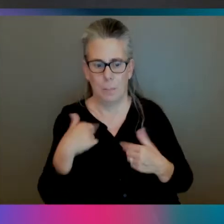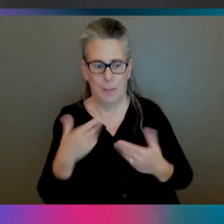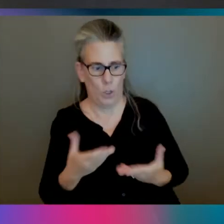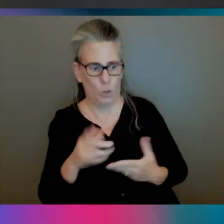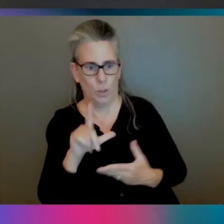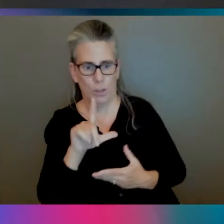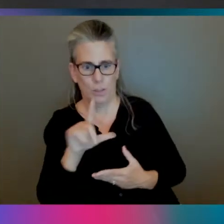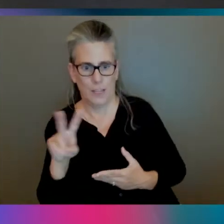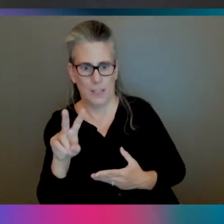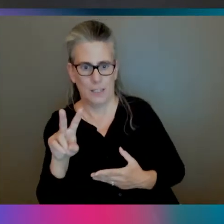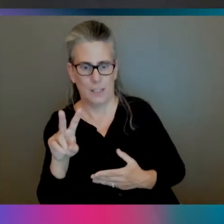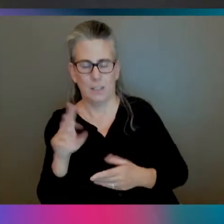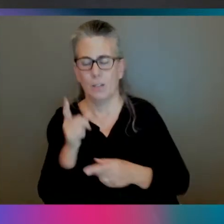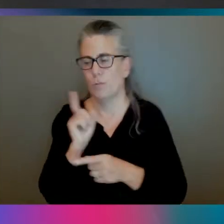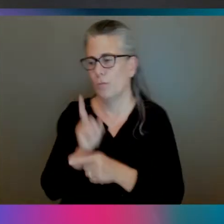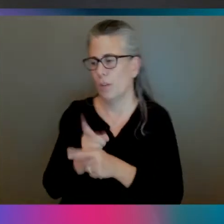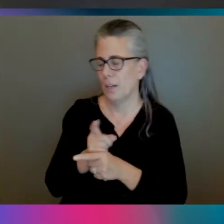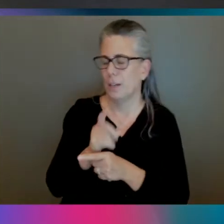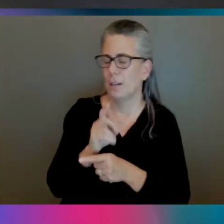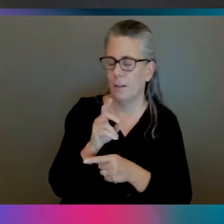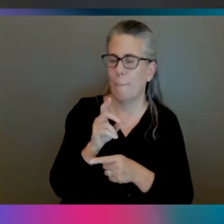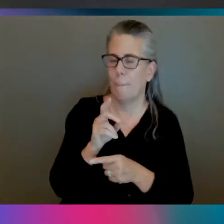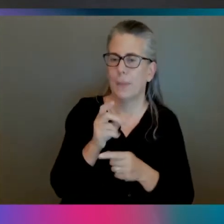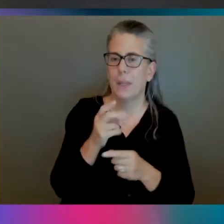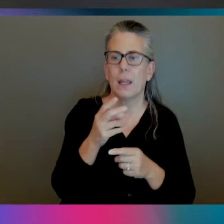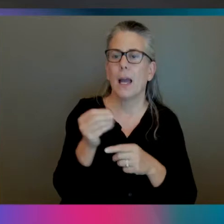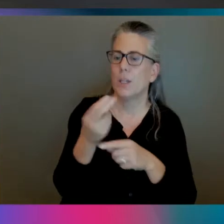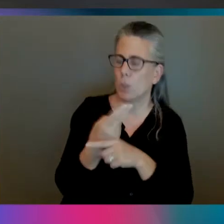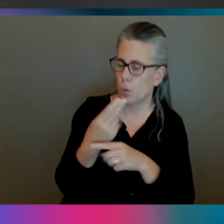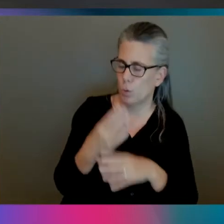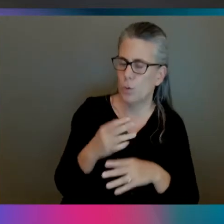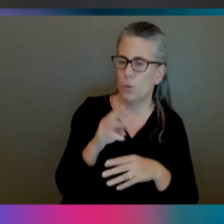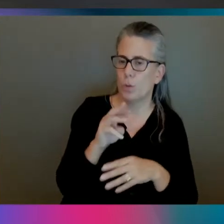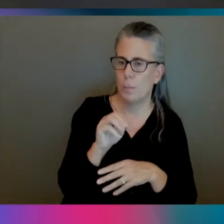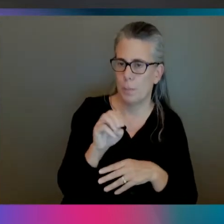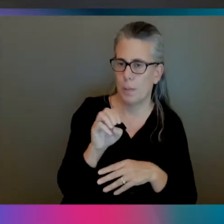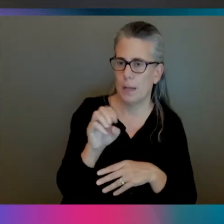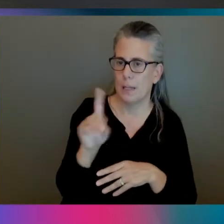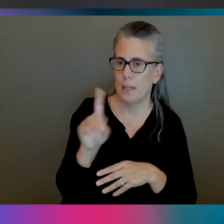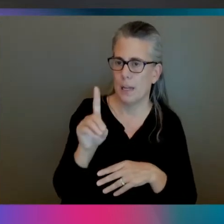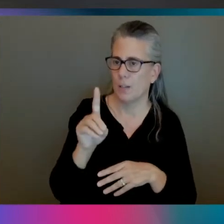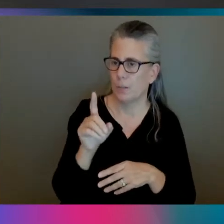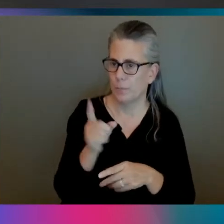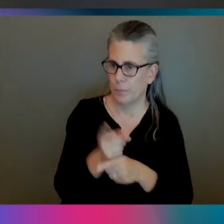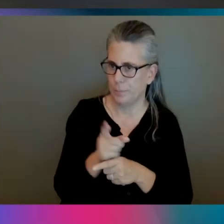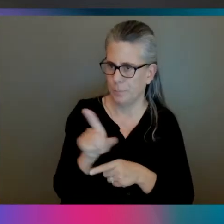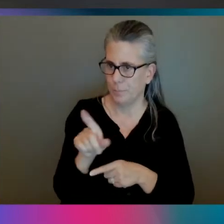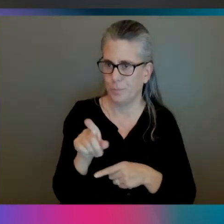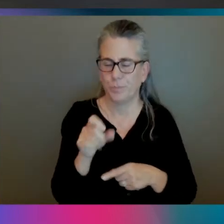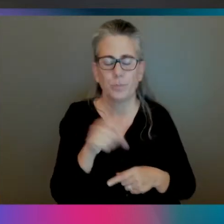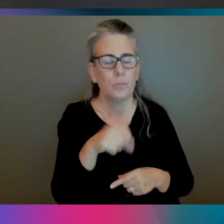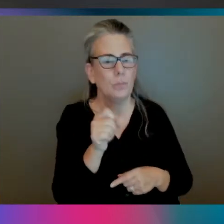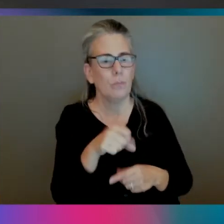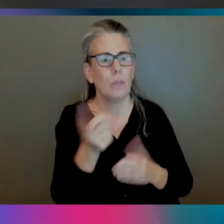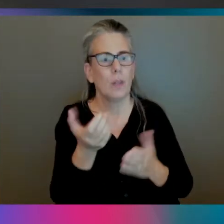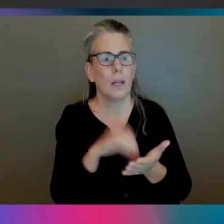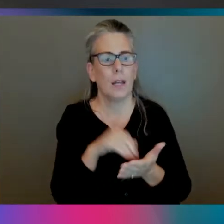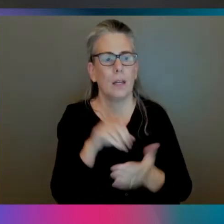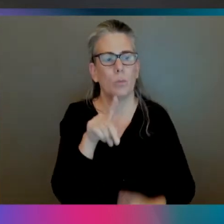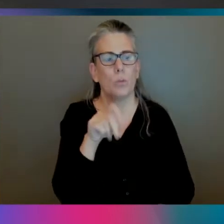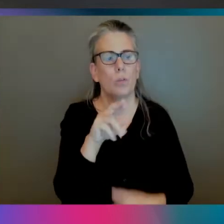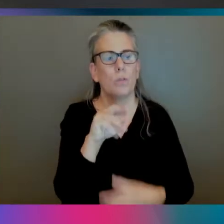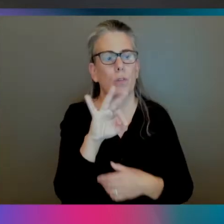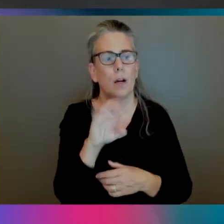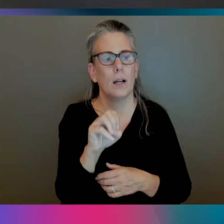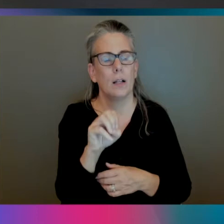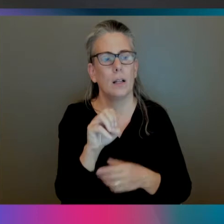Yeah, exactly. And user metadata. Yep. Yeah. So again, look, whether it's profile information, your metadata, like where